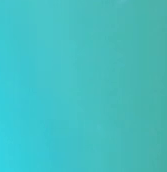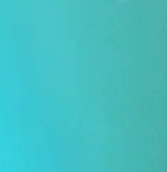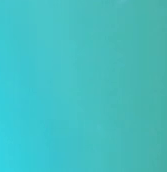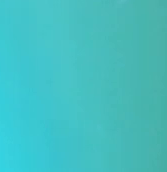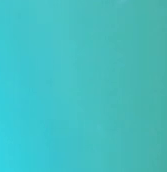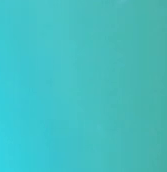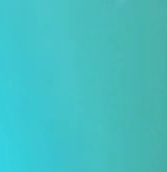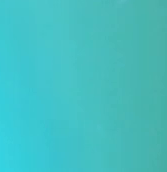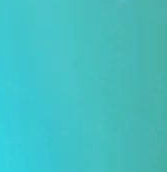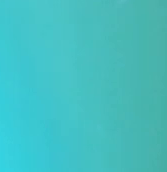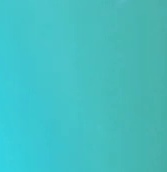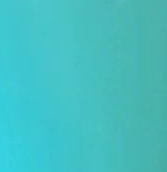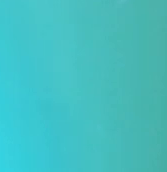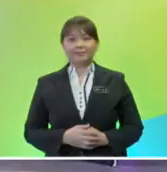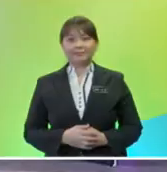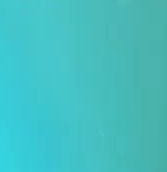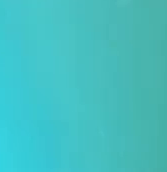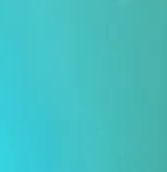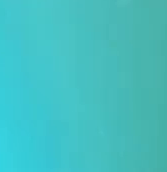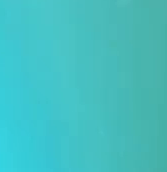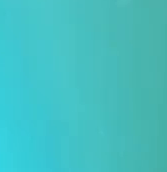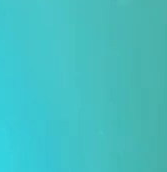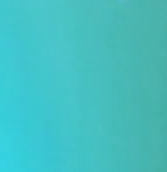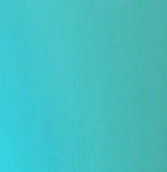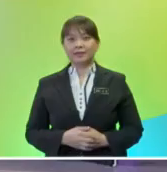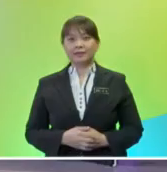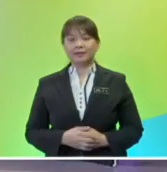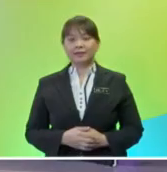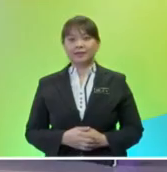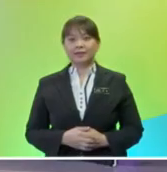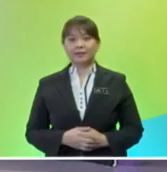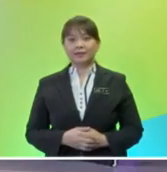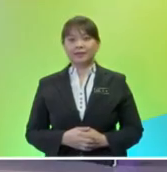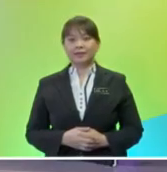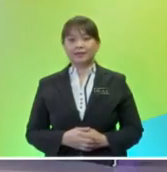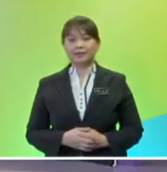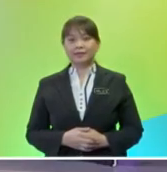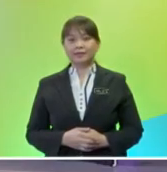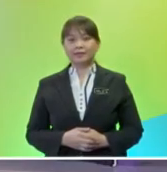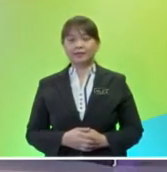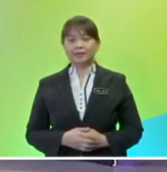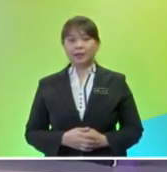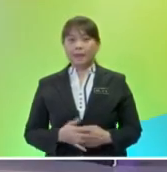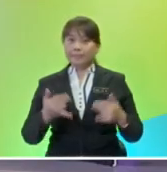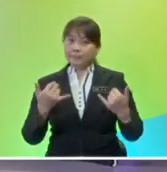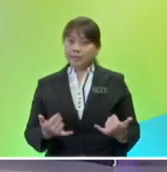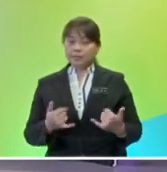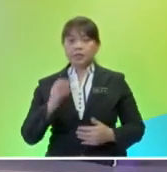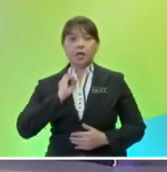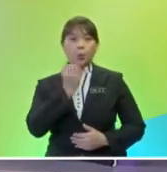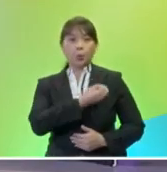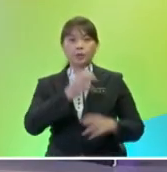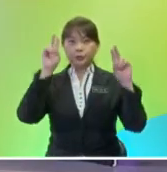Lina. All right, thanks for being with us here right now. Okay, teacher, now that our topic is